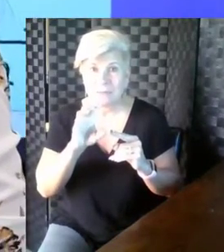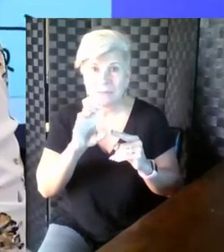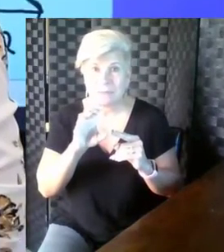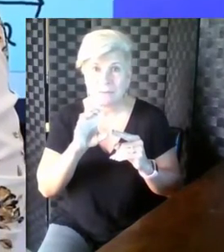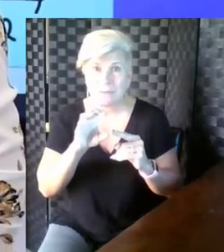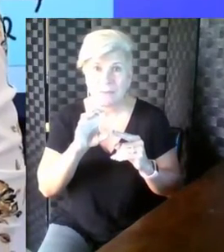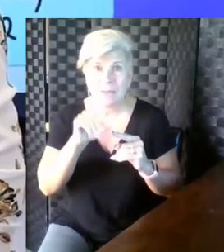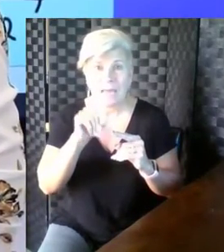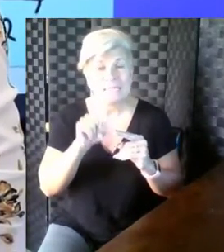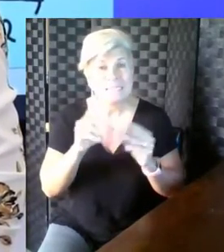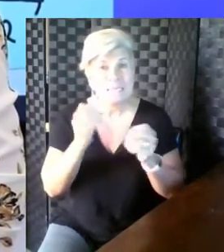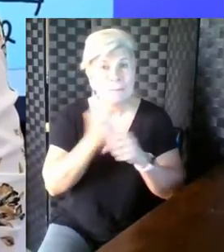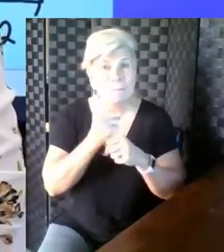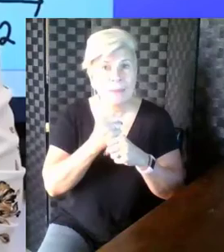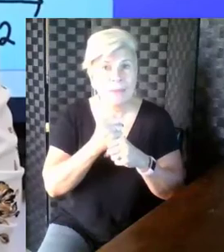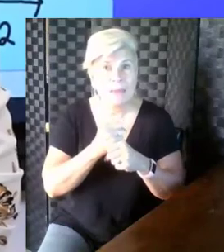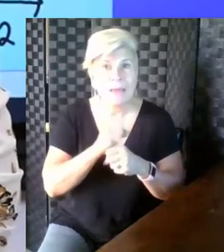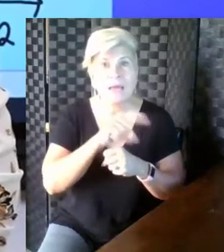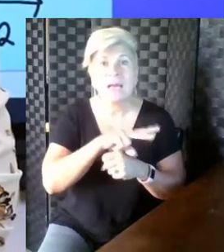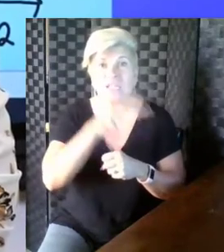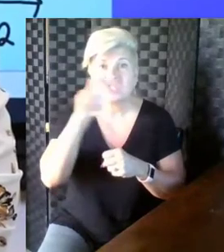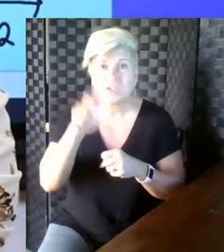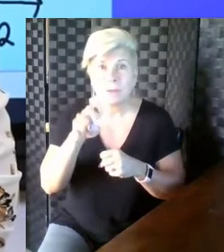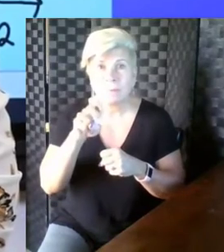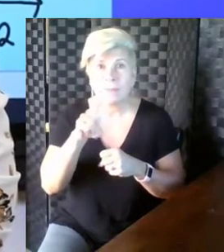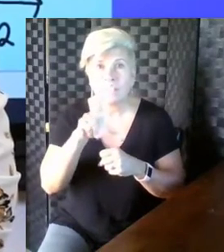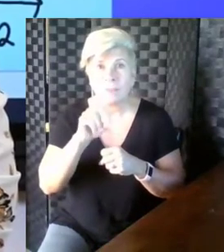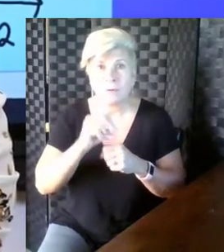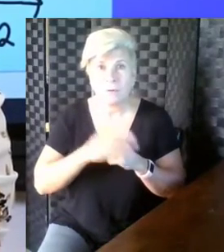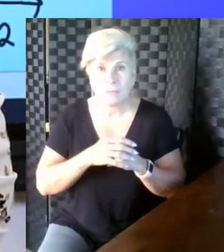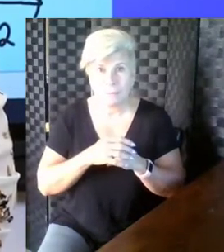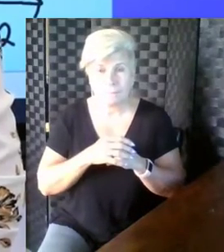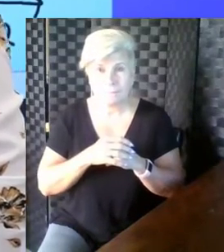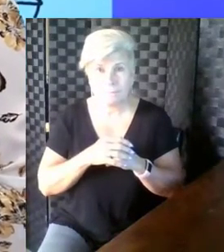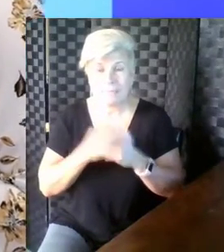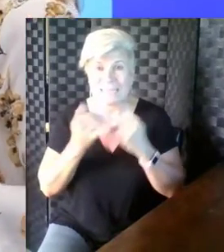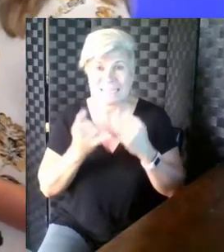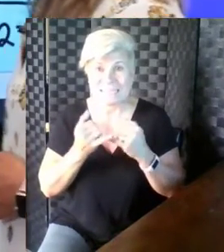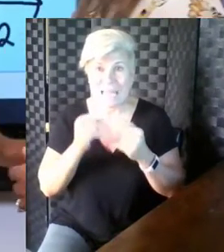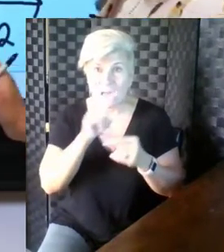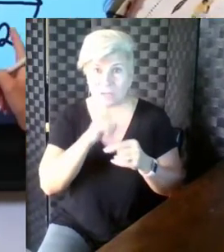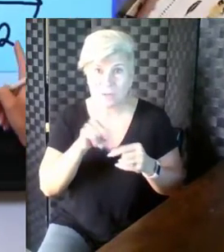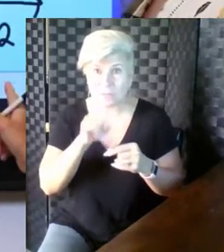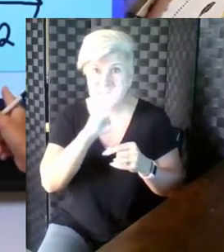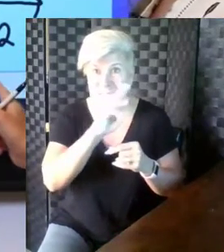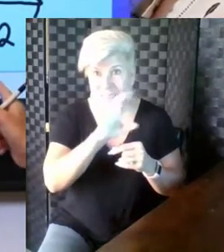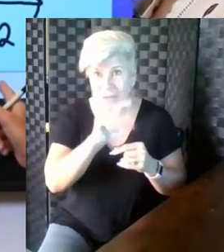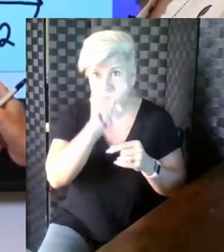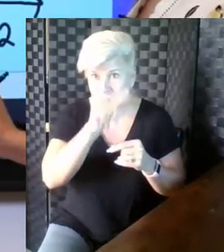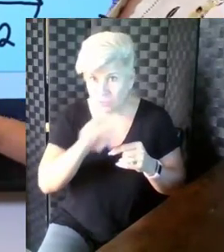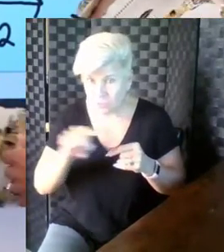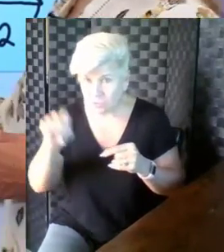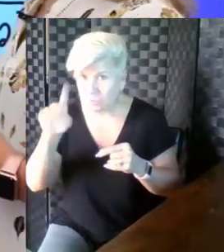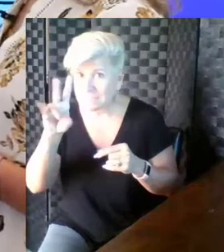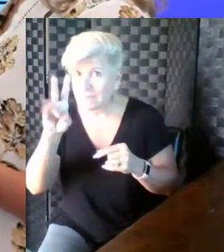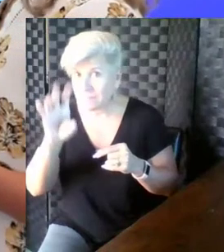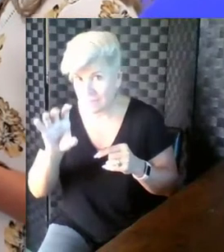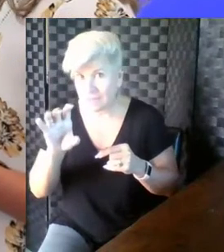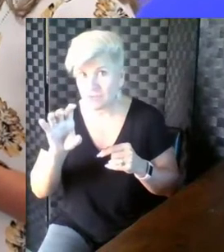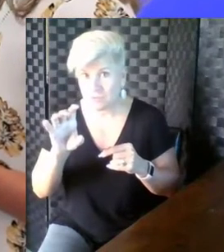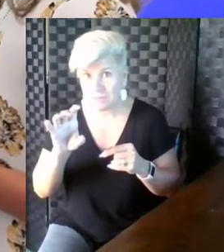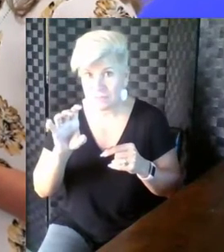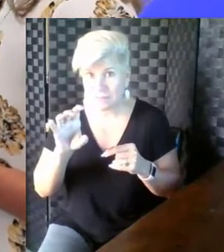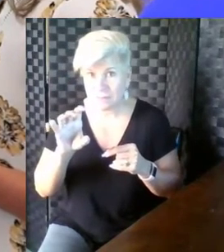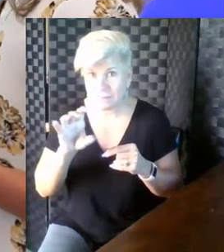that, I need to make a jump of 30. Now I can go from 600 to